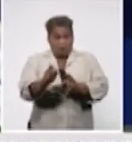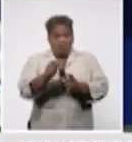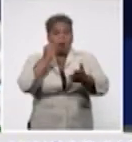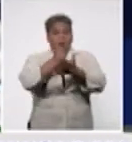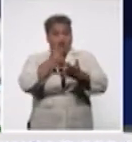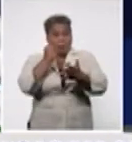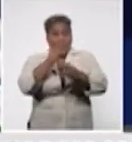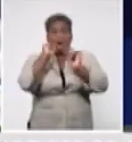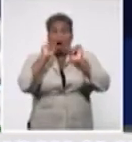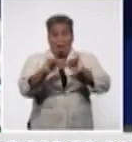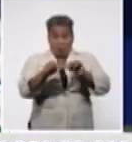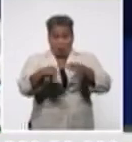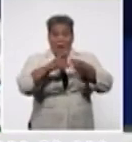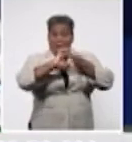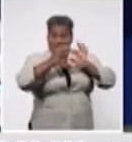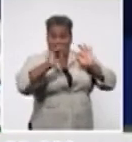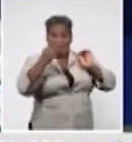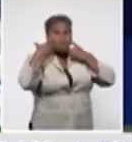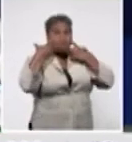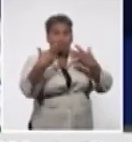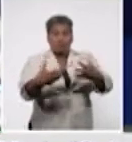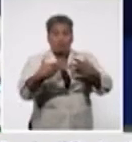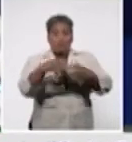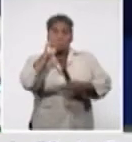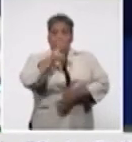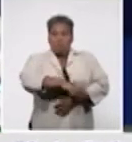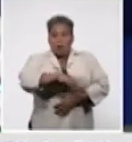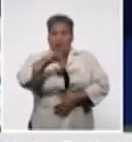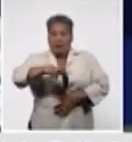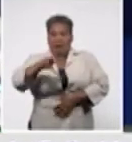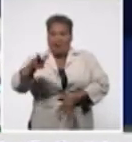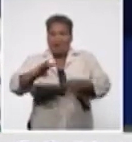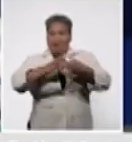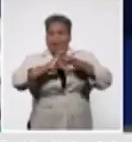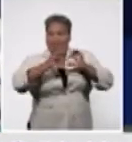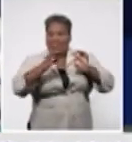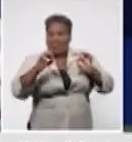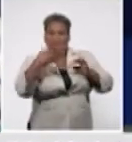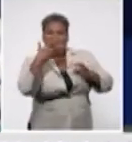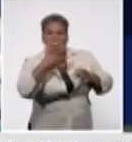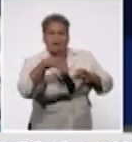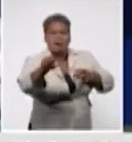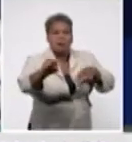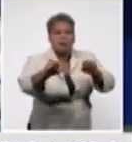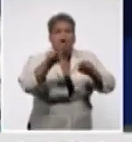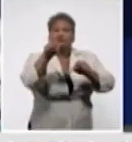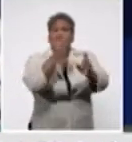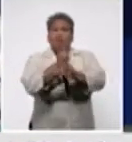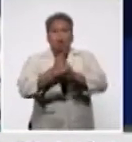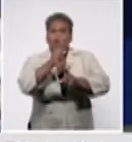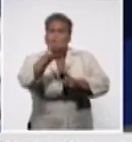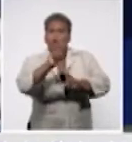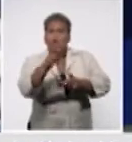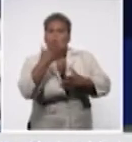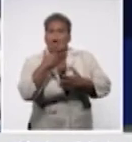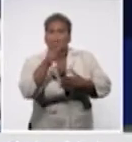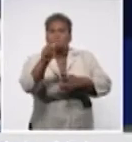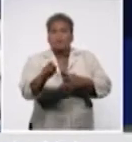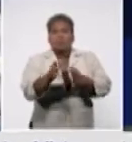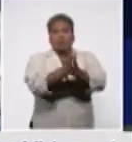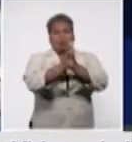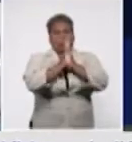By age groups, 3 children or individuals in pediatric ages were diagnosed with the disease, for a total